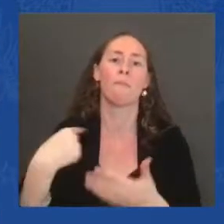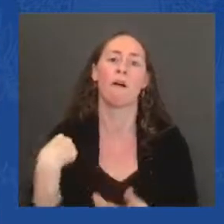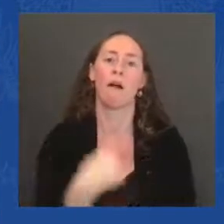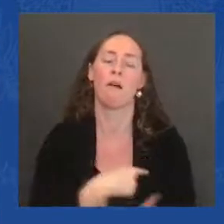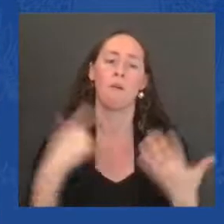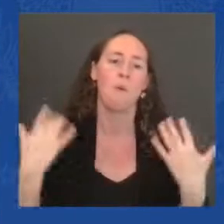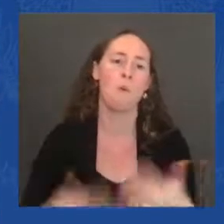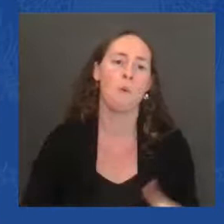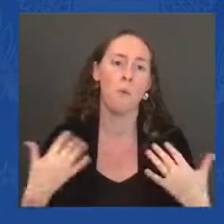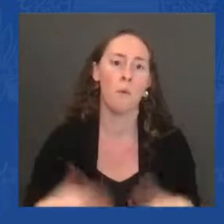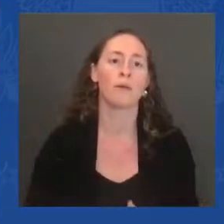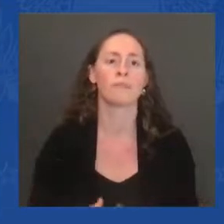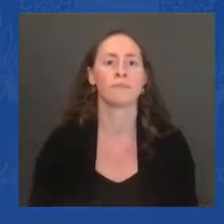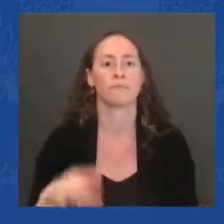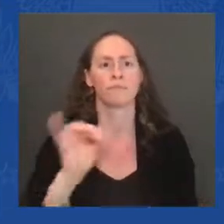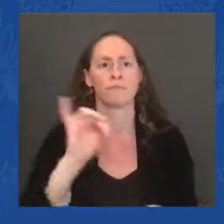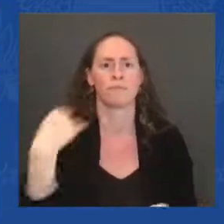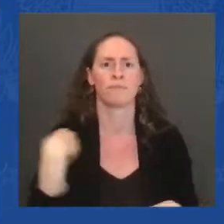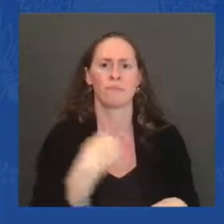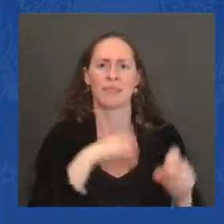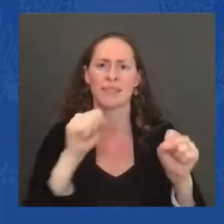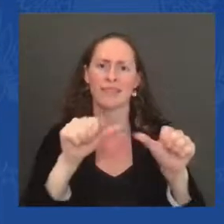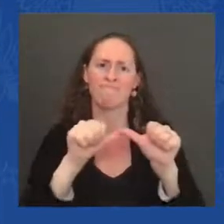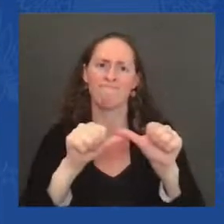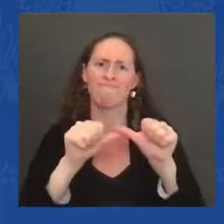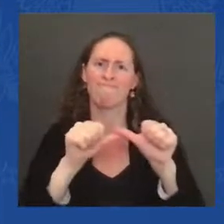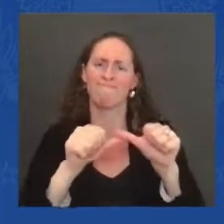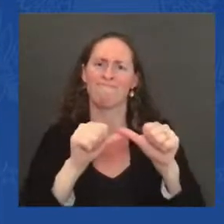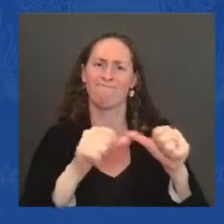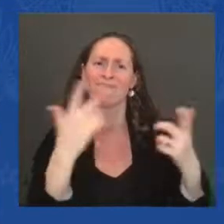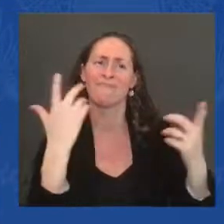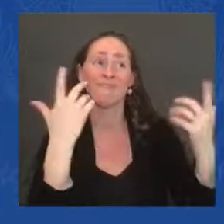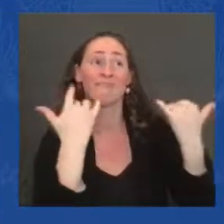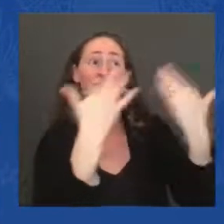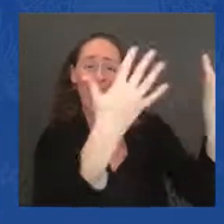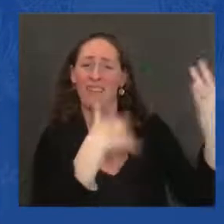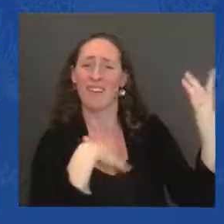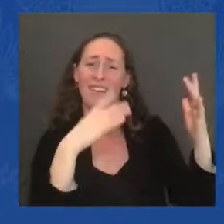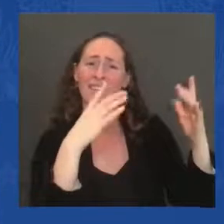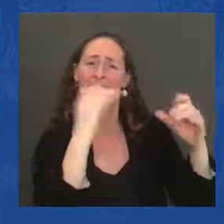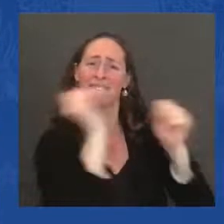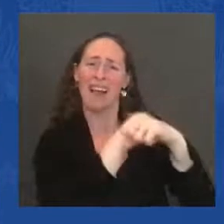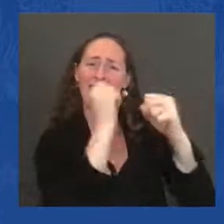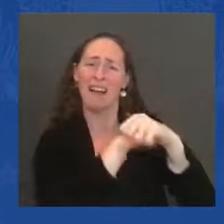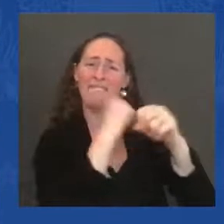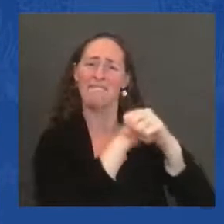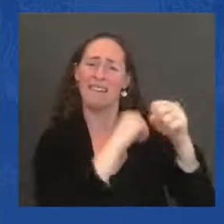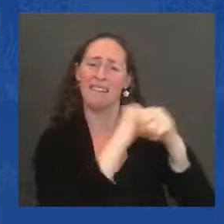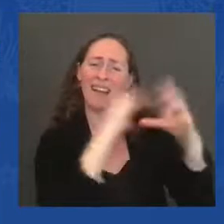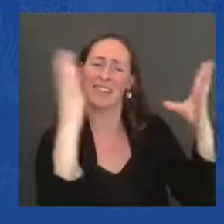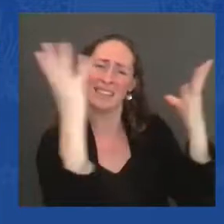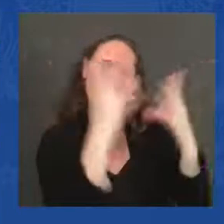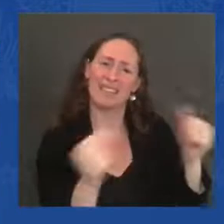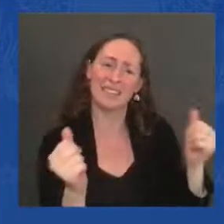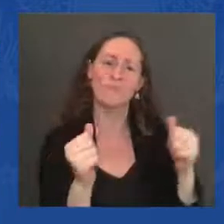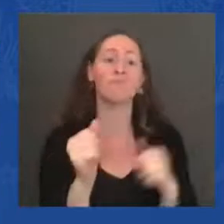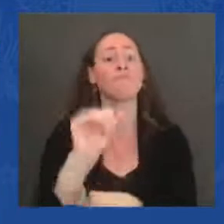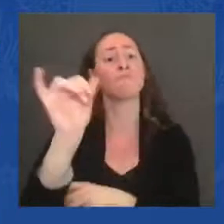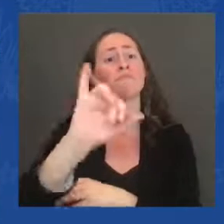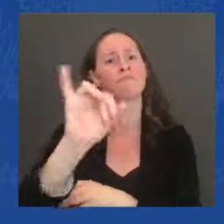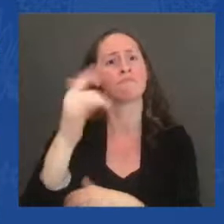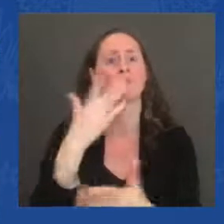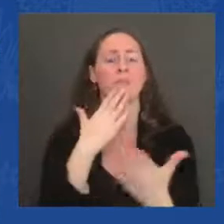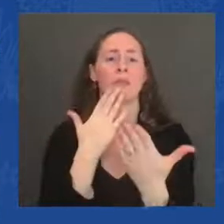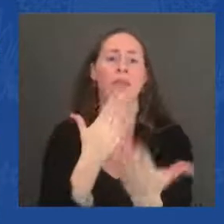that, helping the rural volunteer fire departments that we all know Yep. are across the U.S. The partnership and all of